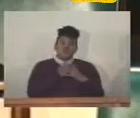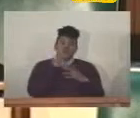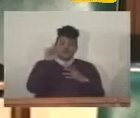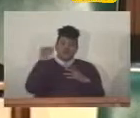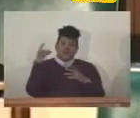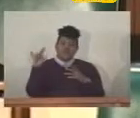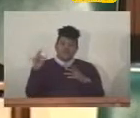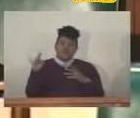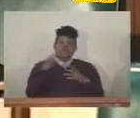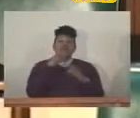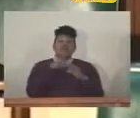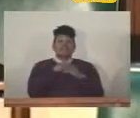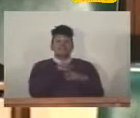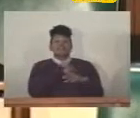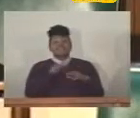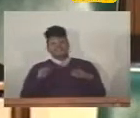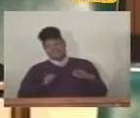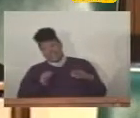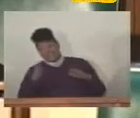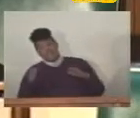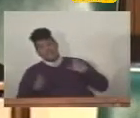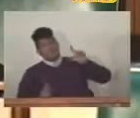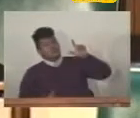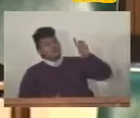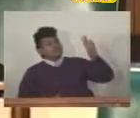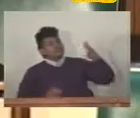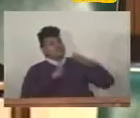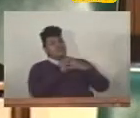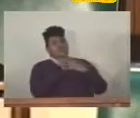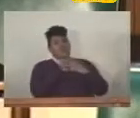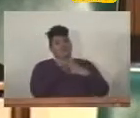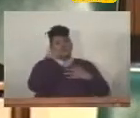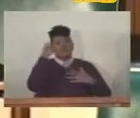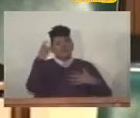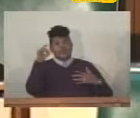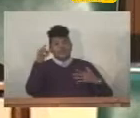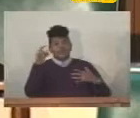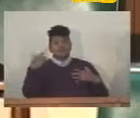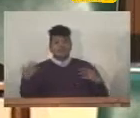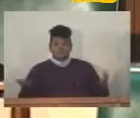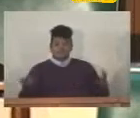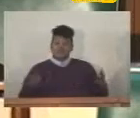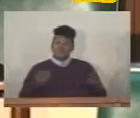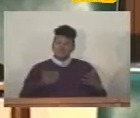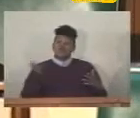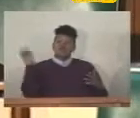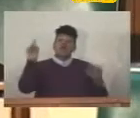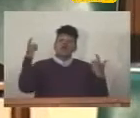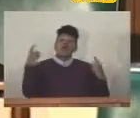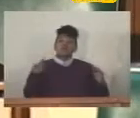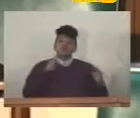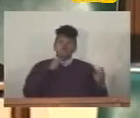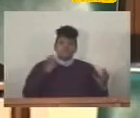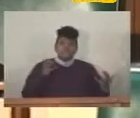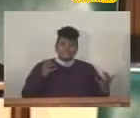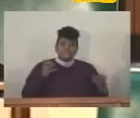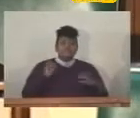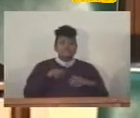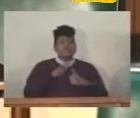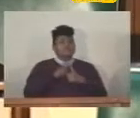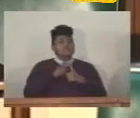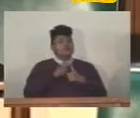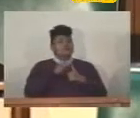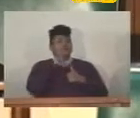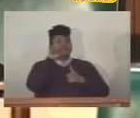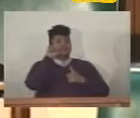2018, and in the Senate on the 26th day of January 2018, and whereas it is desirable that a.